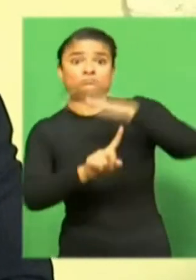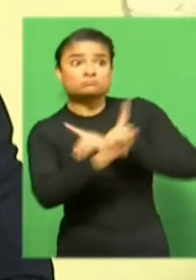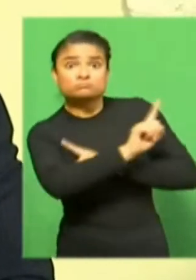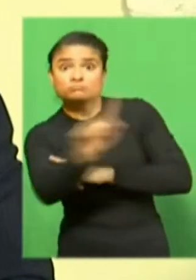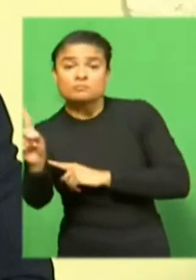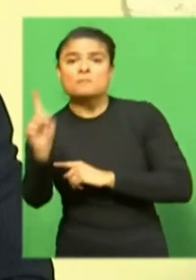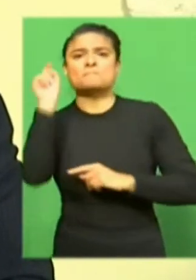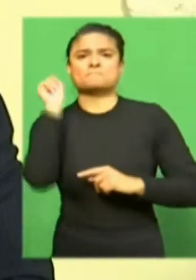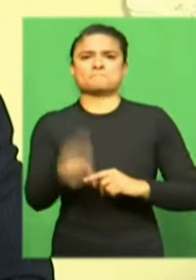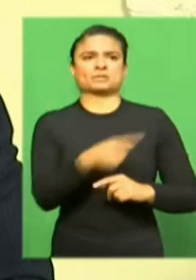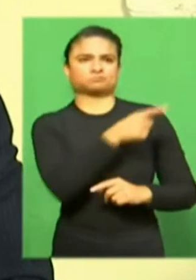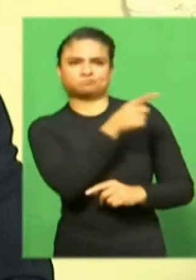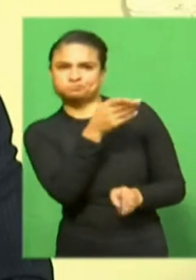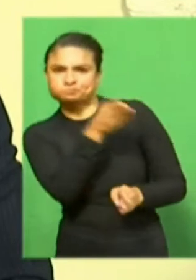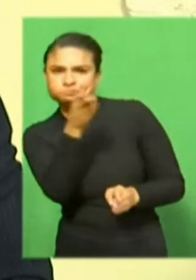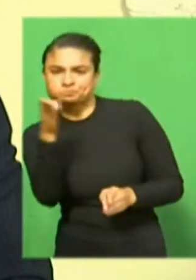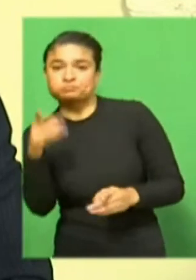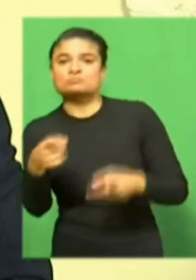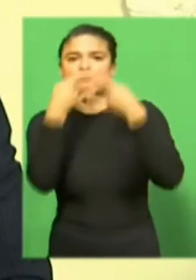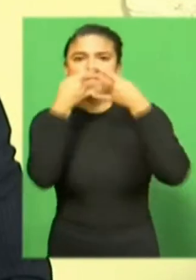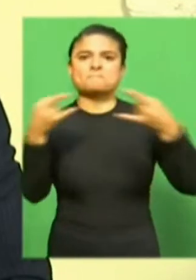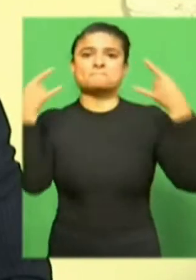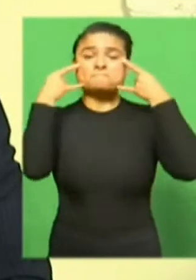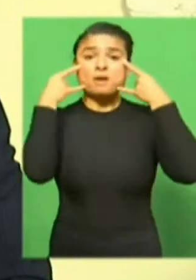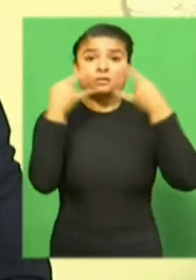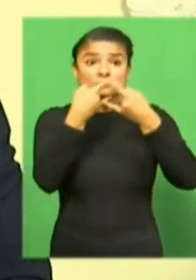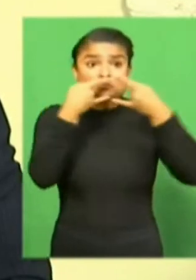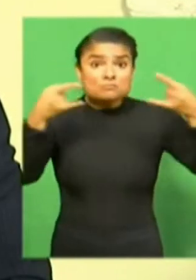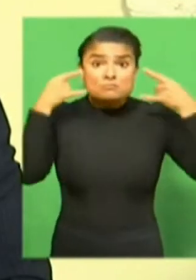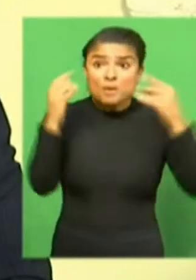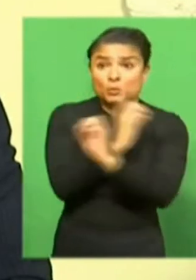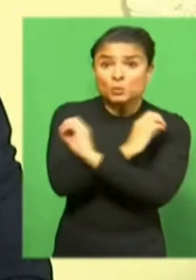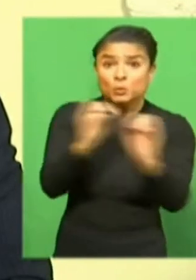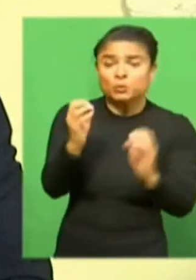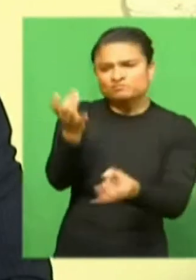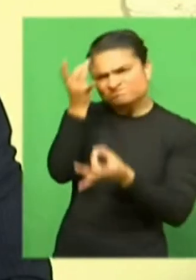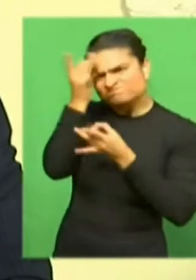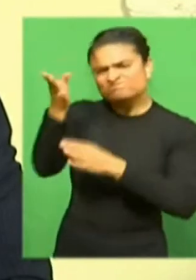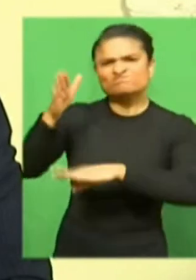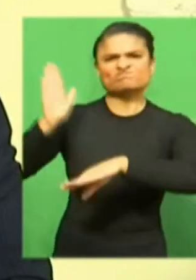their premises or in their vehicles wear masks.